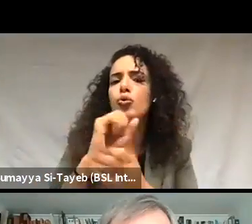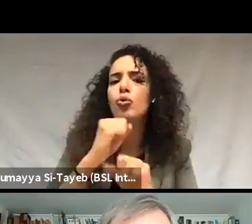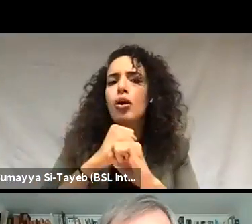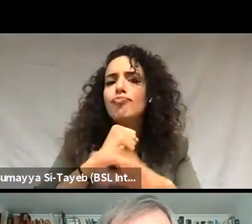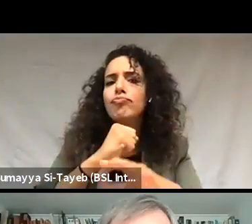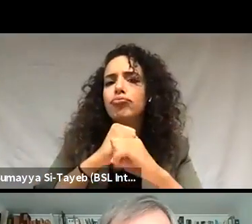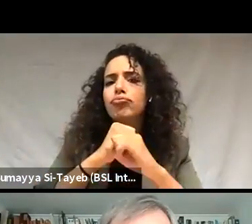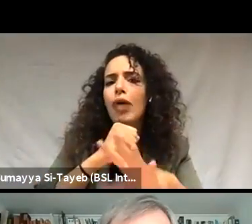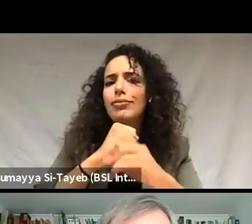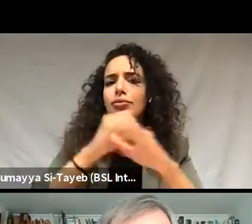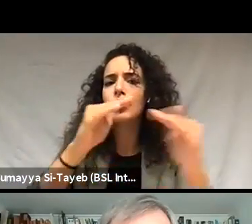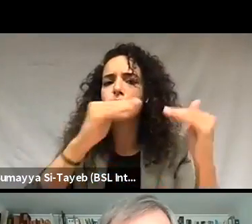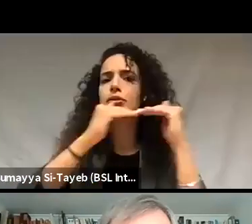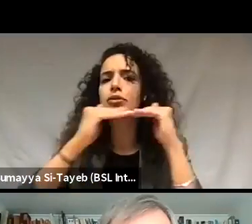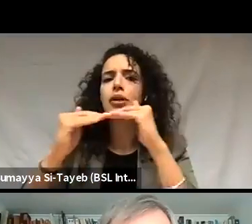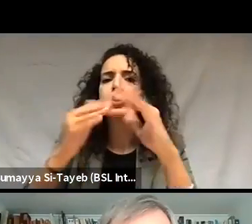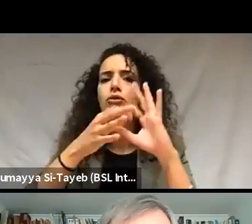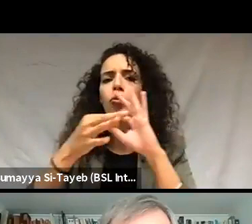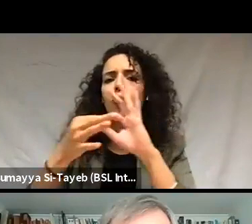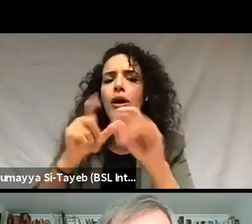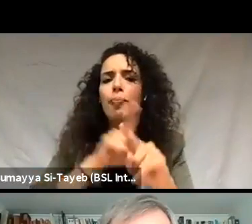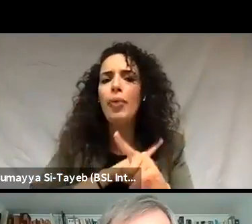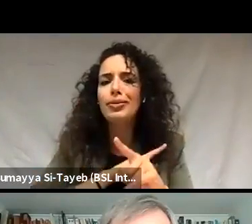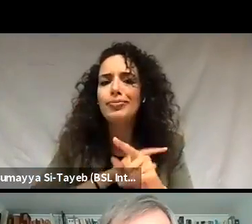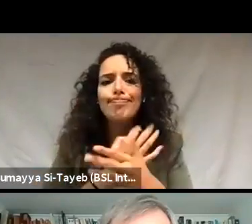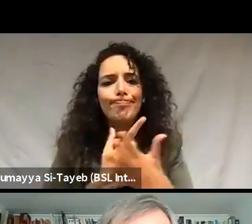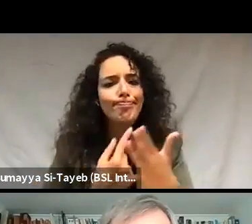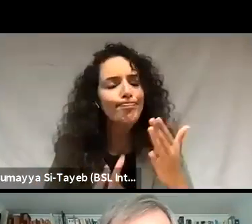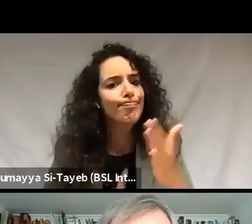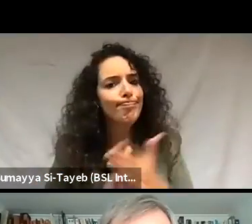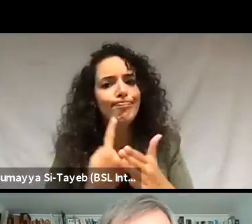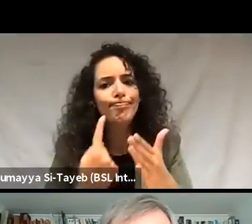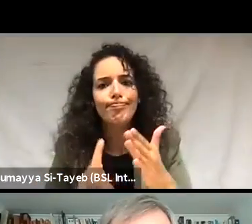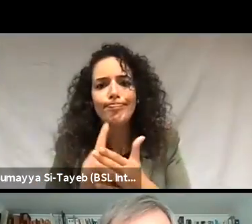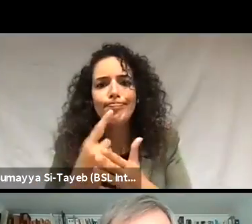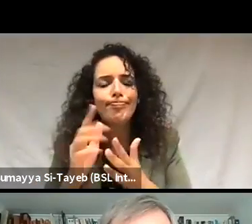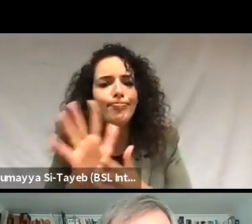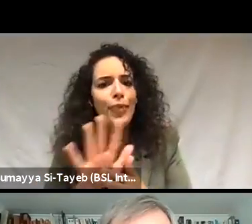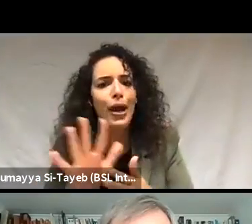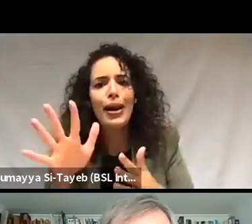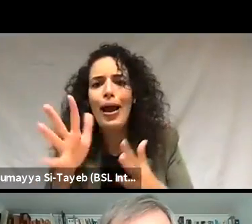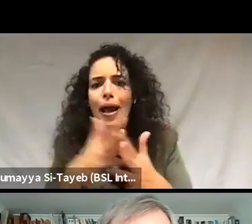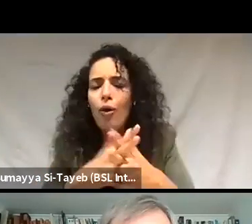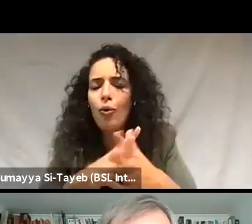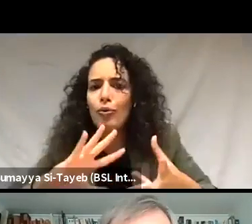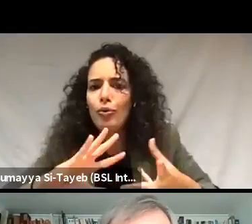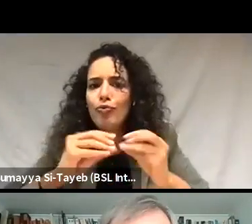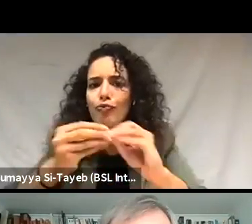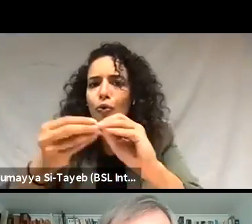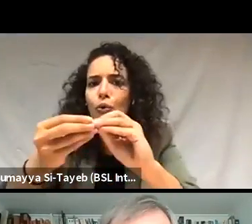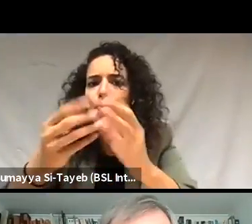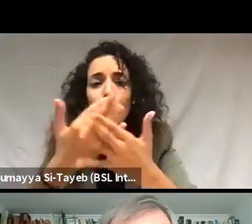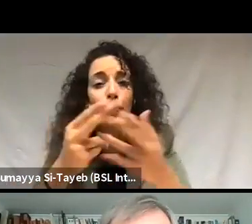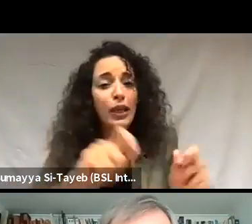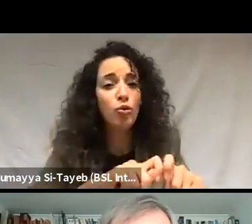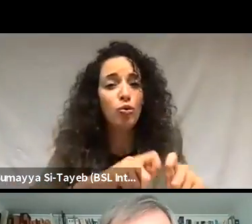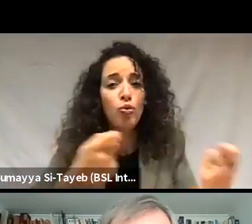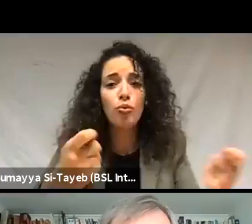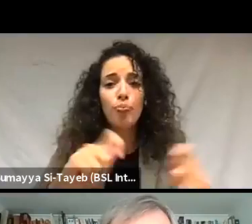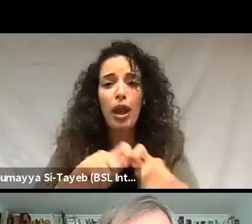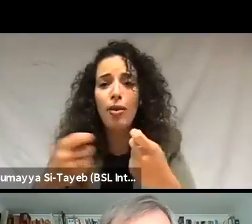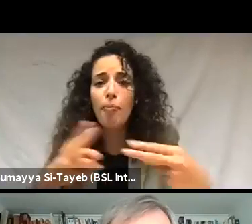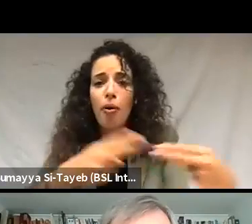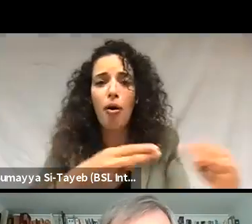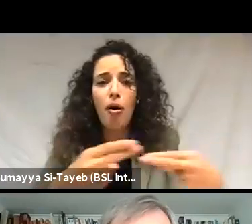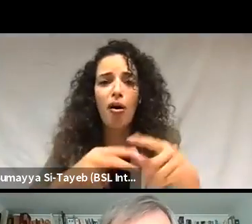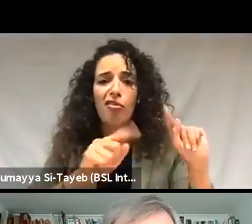there are a lot of issues around the way it was formed, its remit. Basically, a lot of newspapers opposed it. So they formed